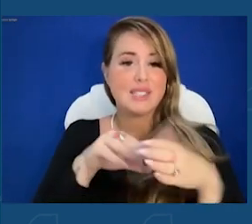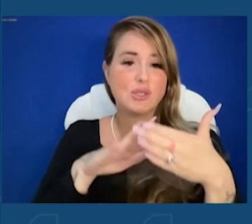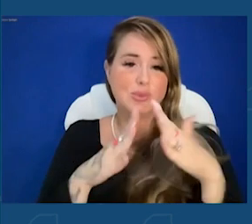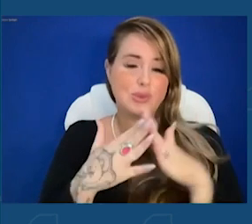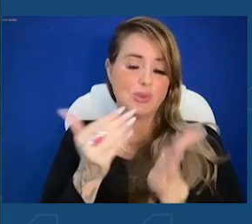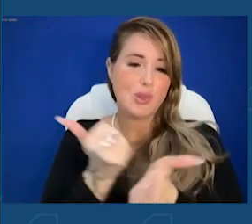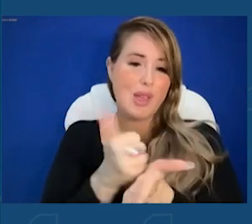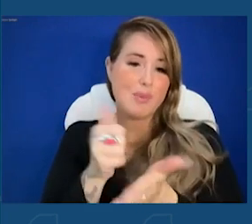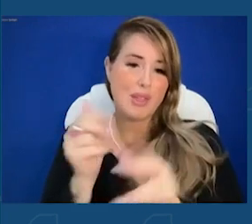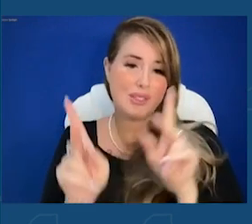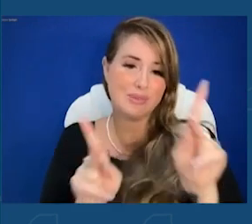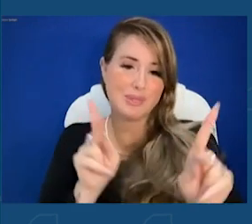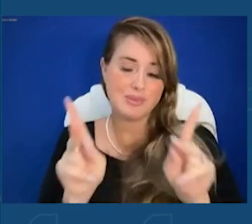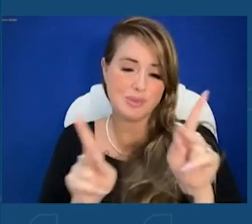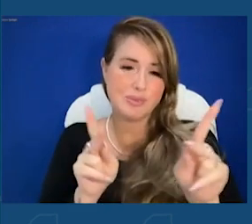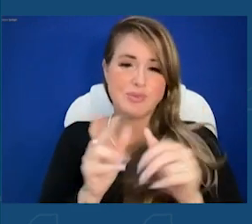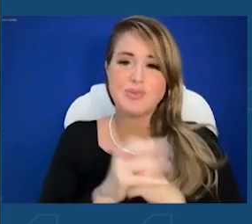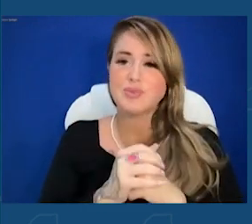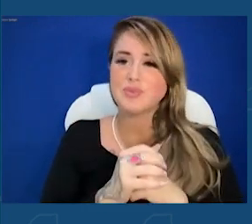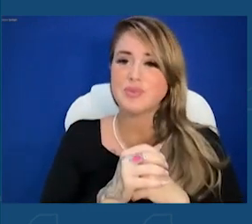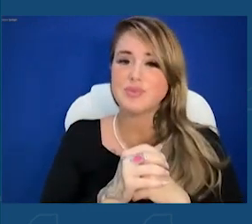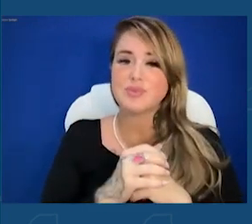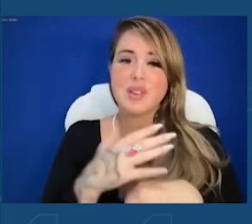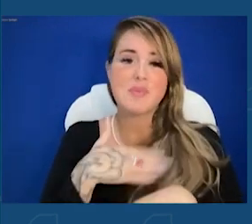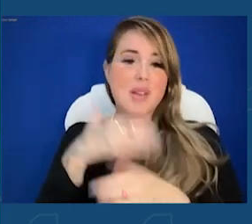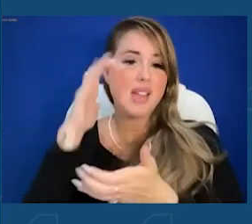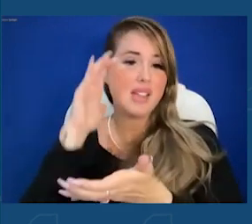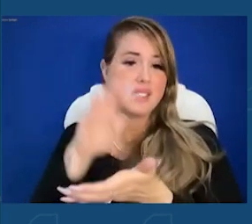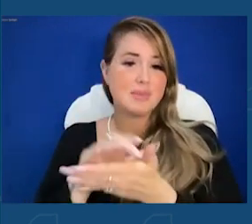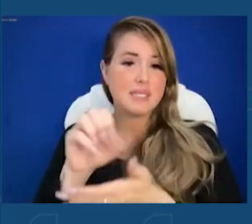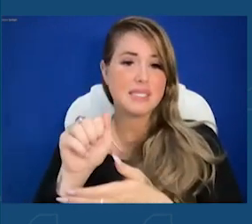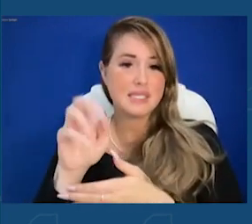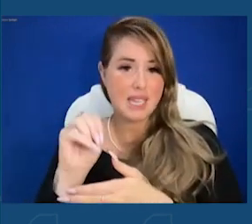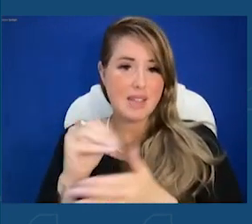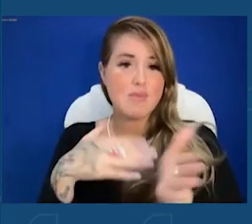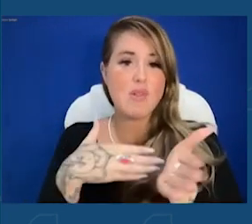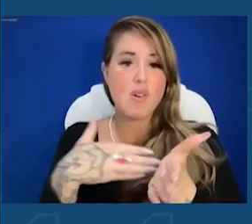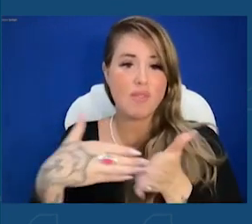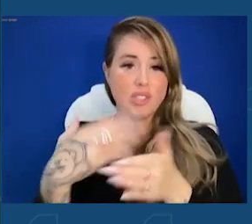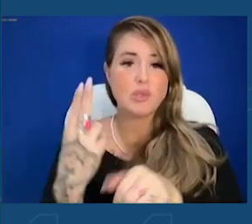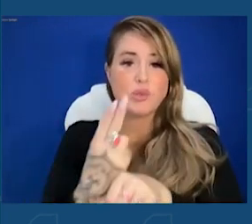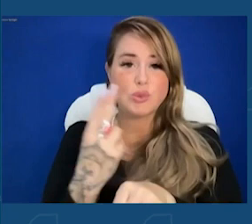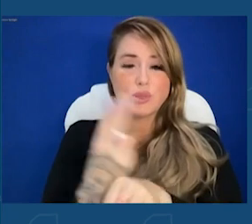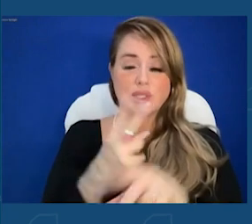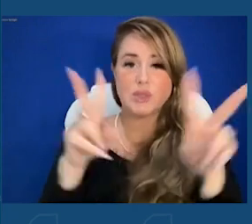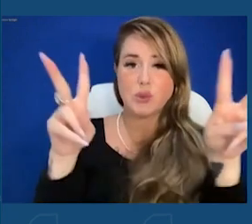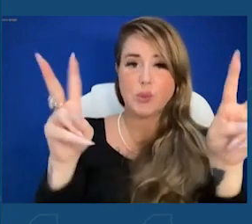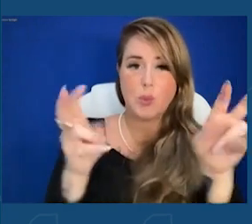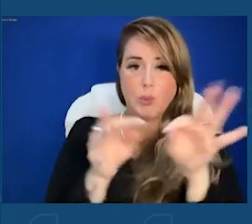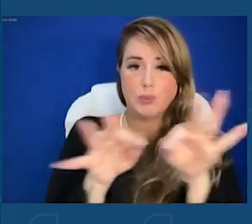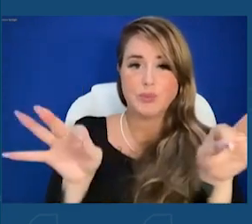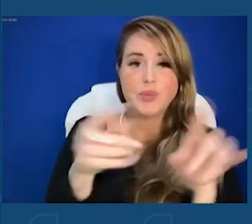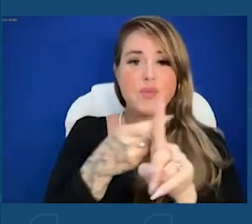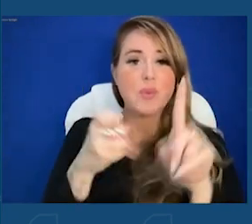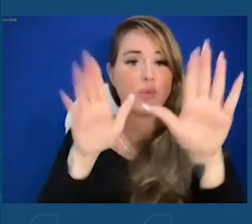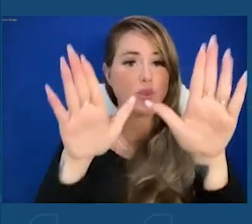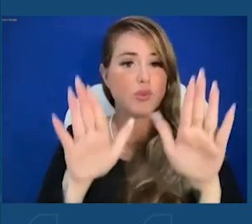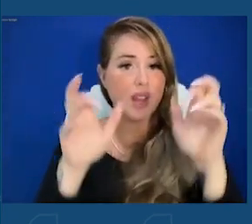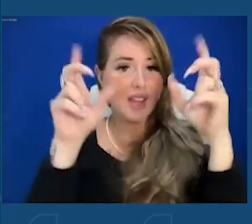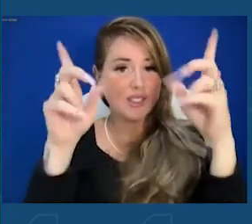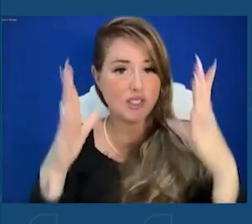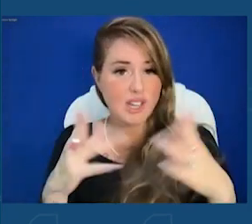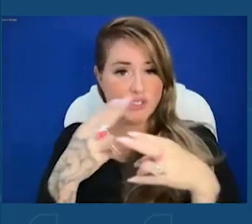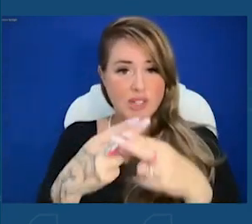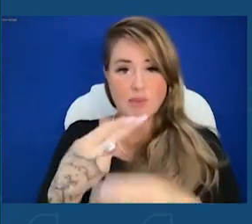others. My husband, Sam, often uses a quote from the great educator Horace